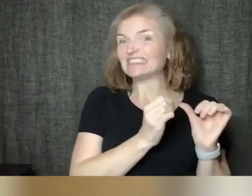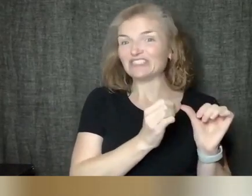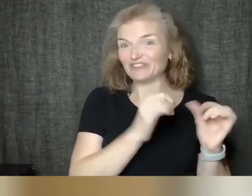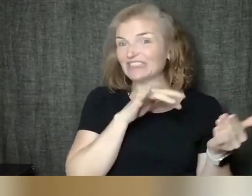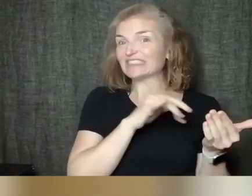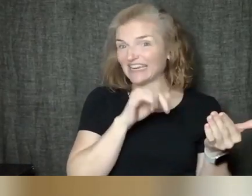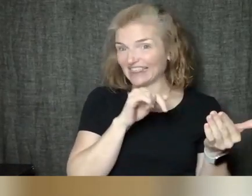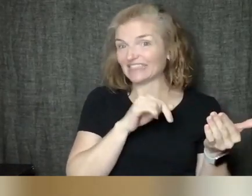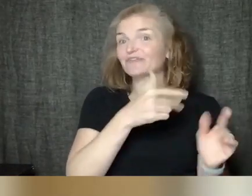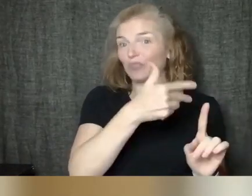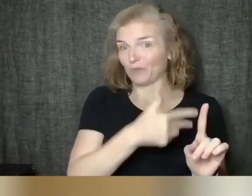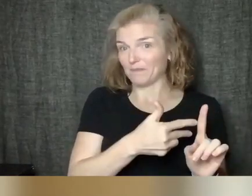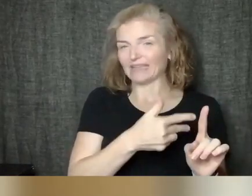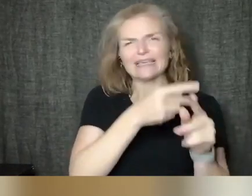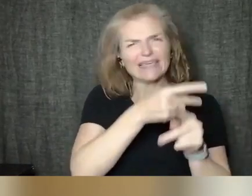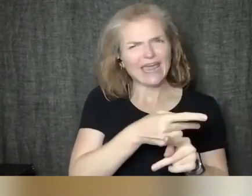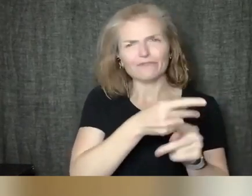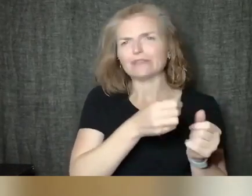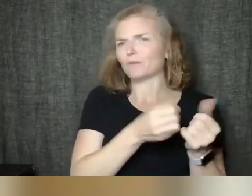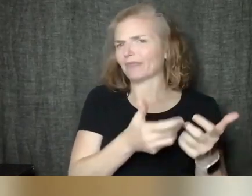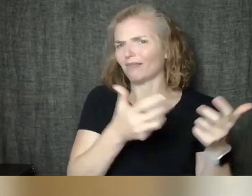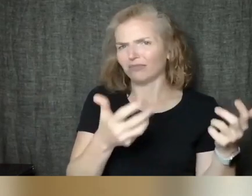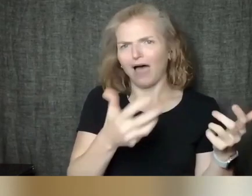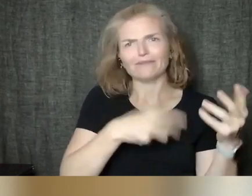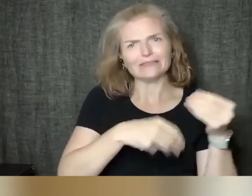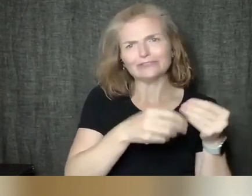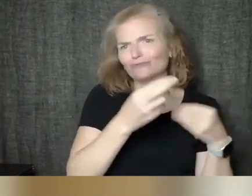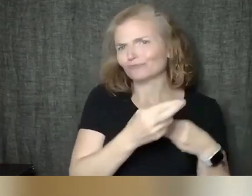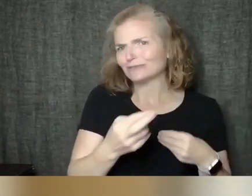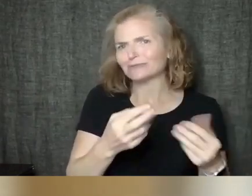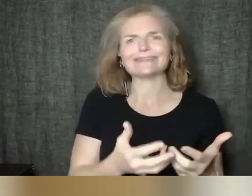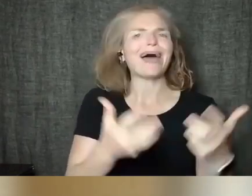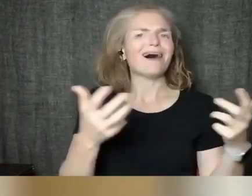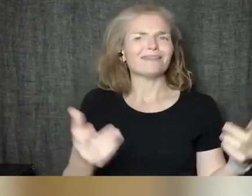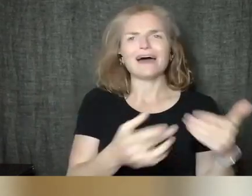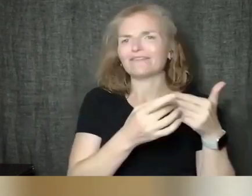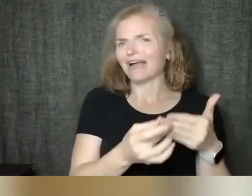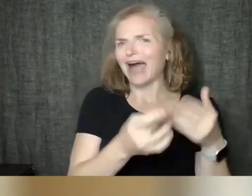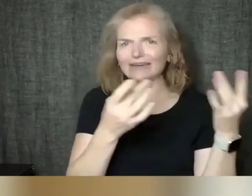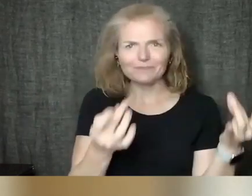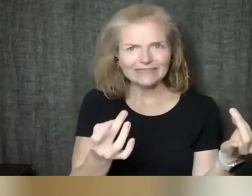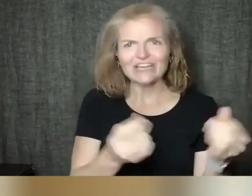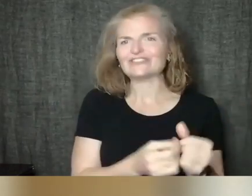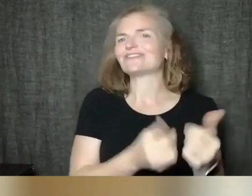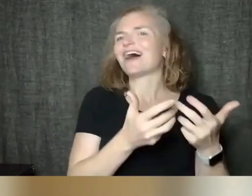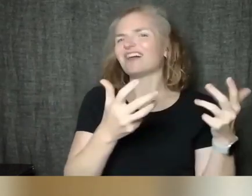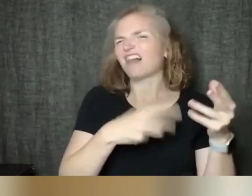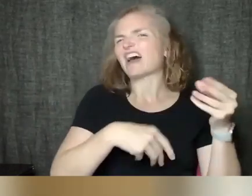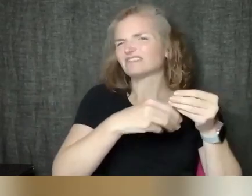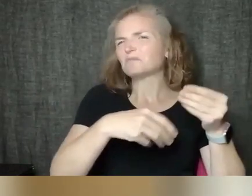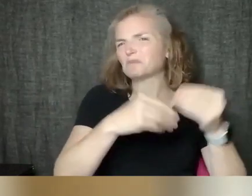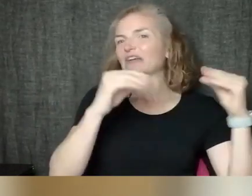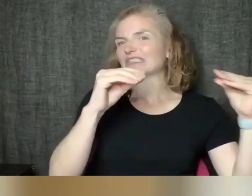really carefully with a lot of resources, got tons of guided meditations, lots of supplementary